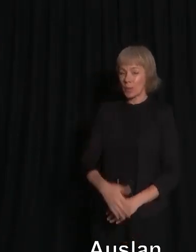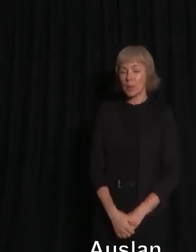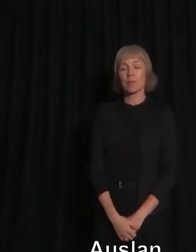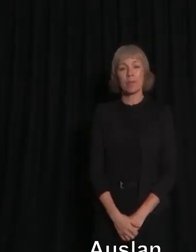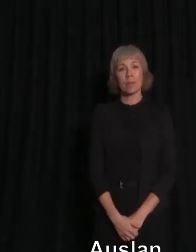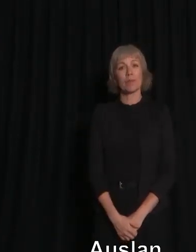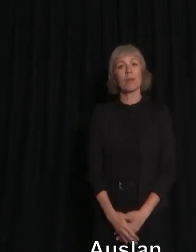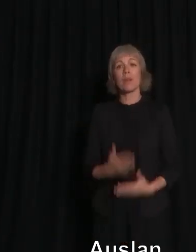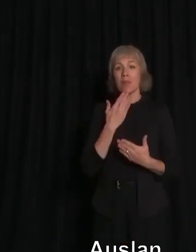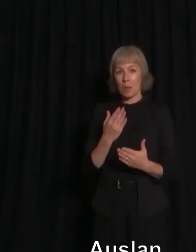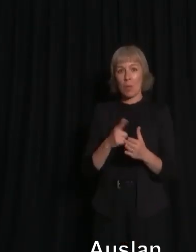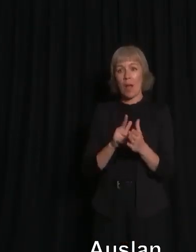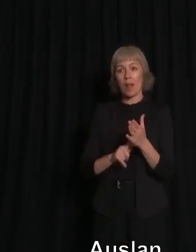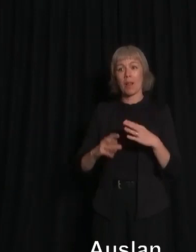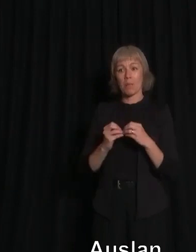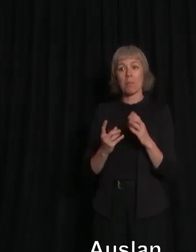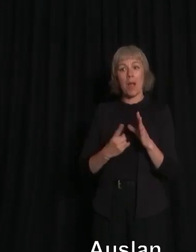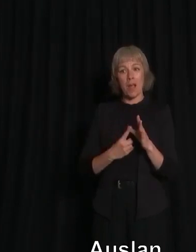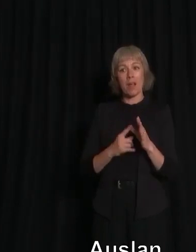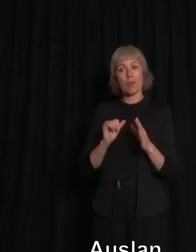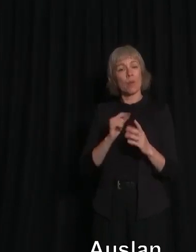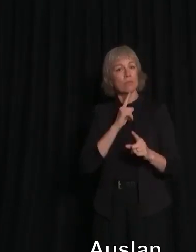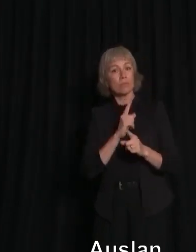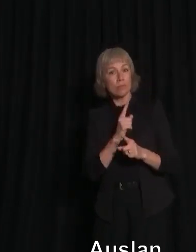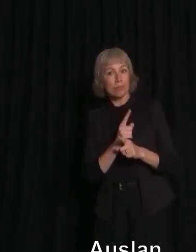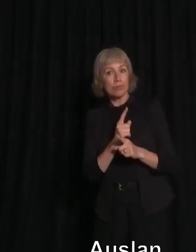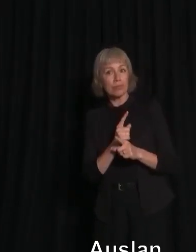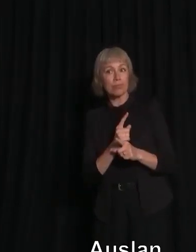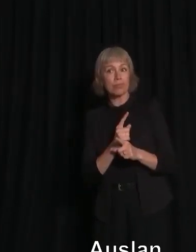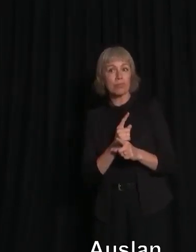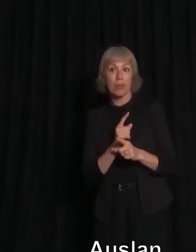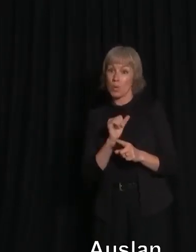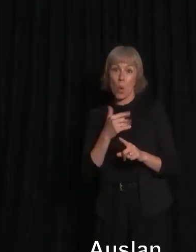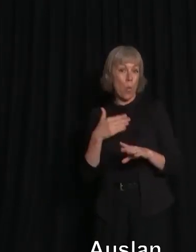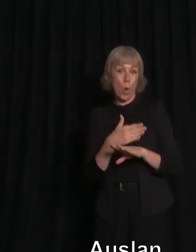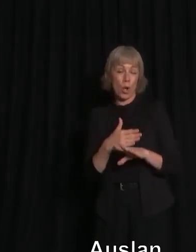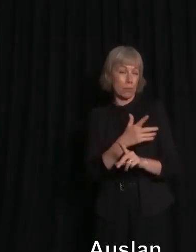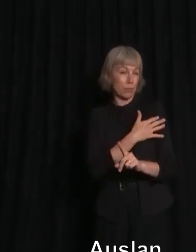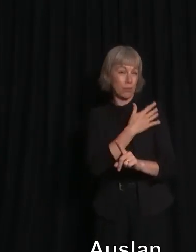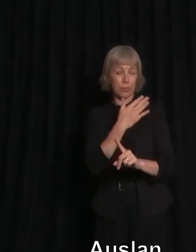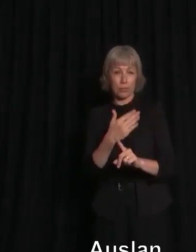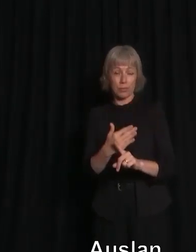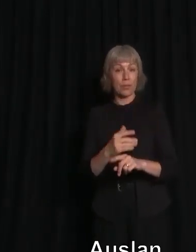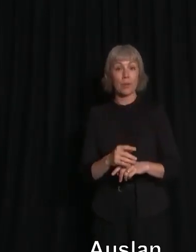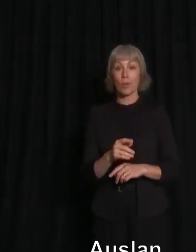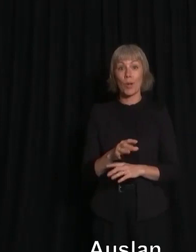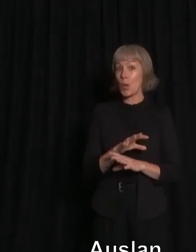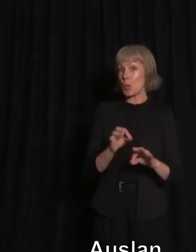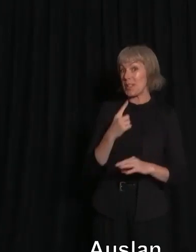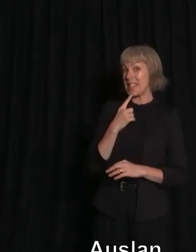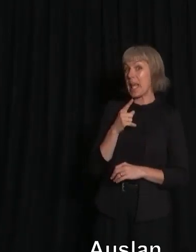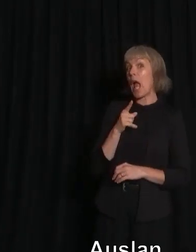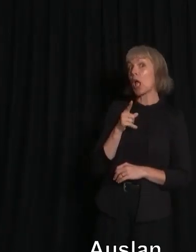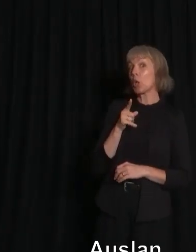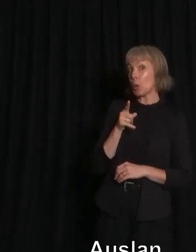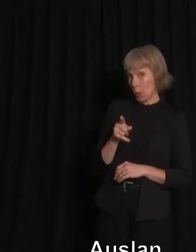Thanks a lot, Alba. Thanks a lot for your testimony here, but for what you have done, because very elegantly you did not say that you were the